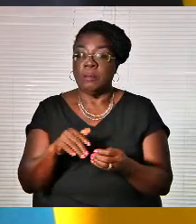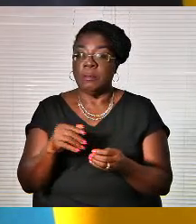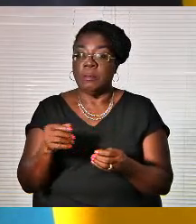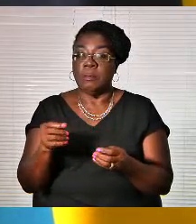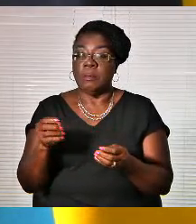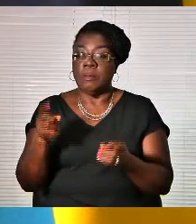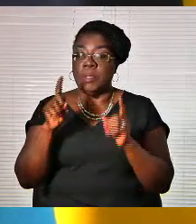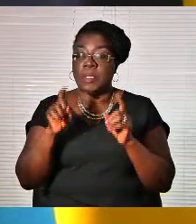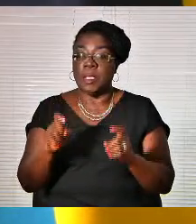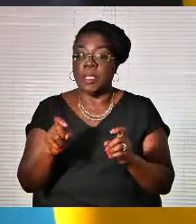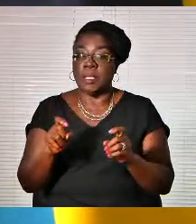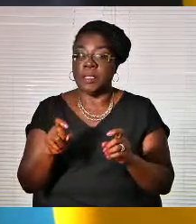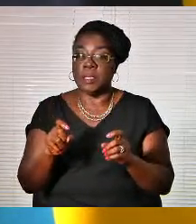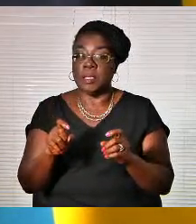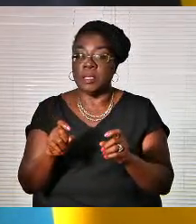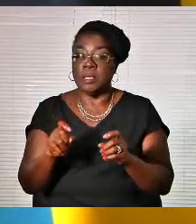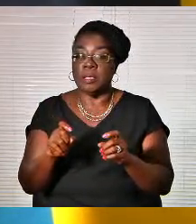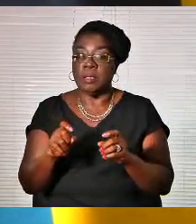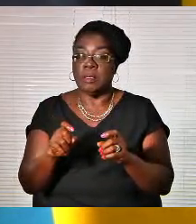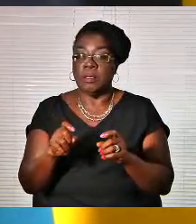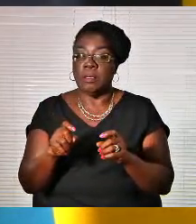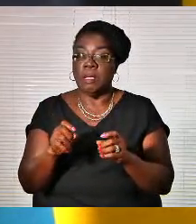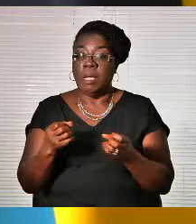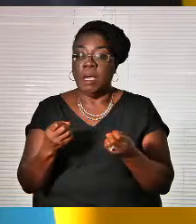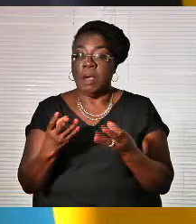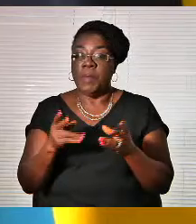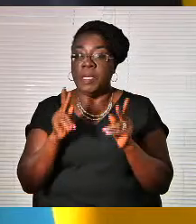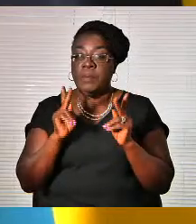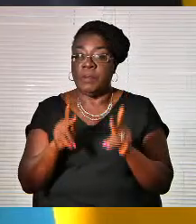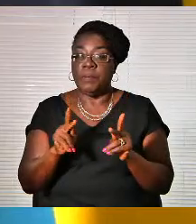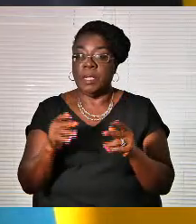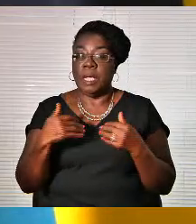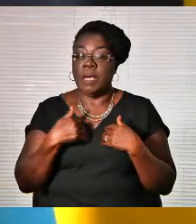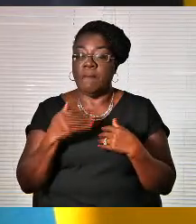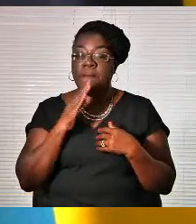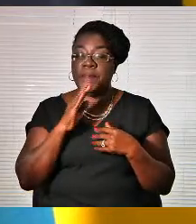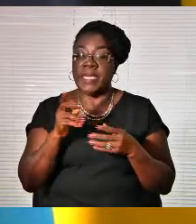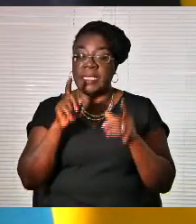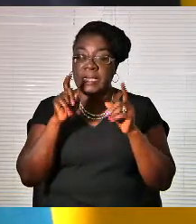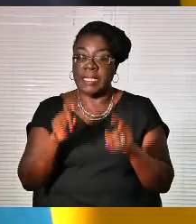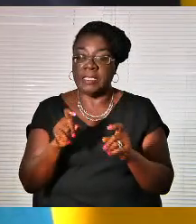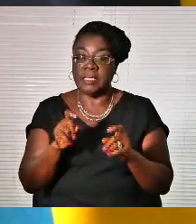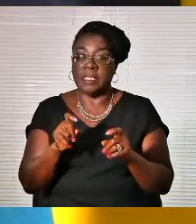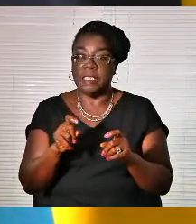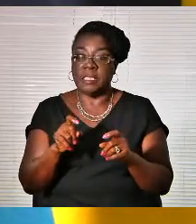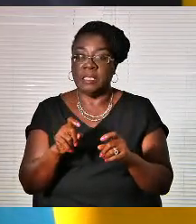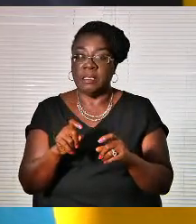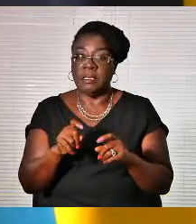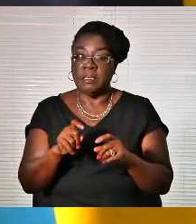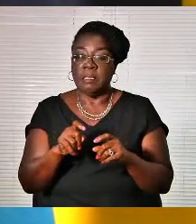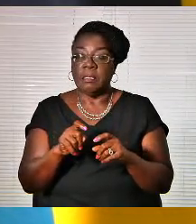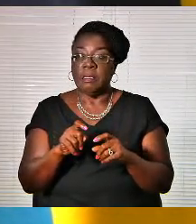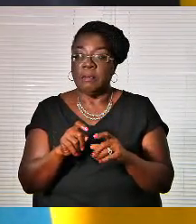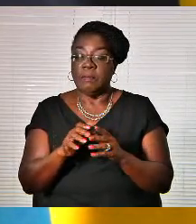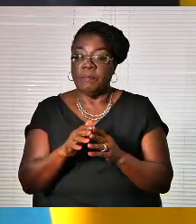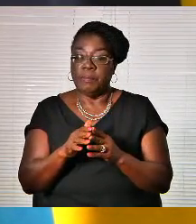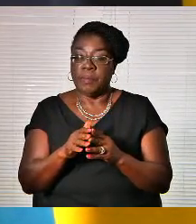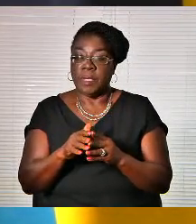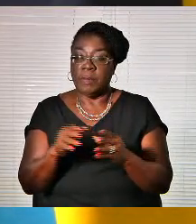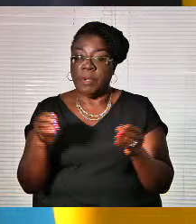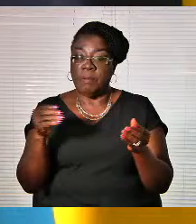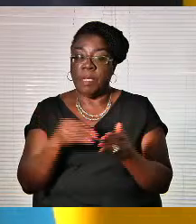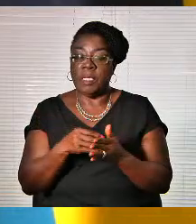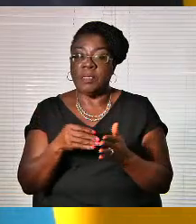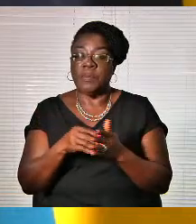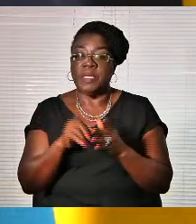dashboard, but we continue to ask every few weeks how many people have been tested. As we know, a suspected case or confirmed case can receive multiple tests